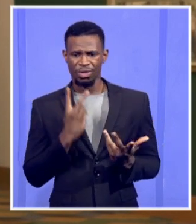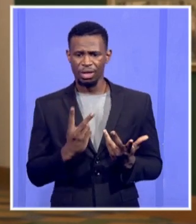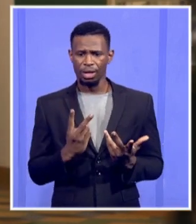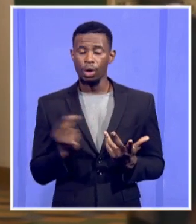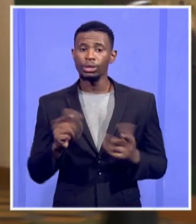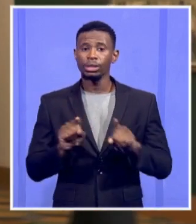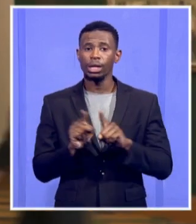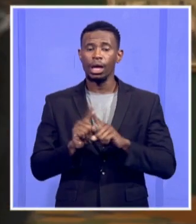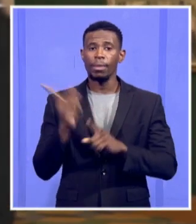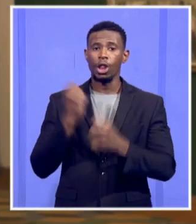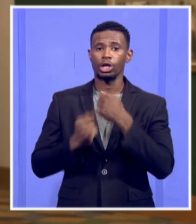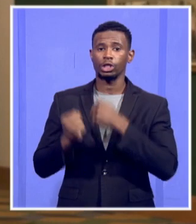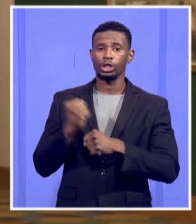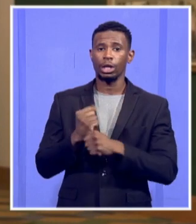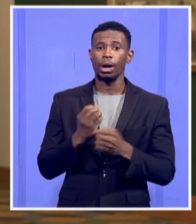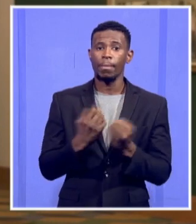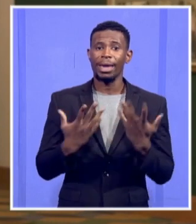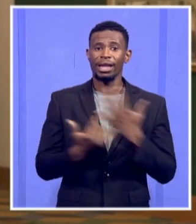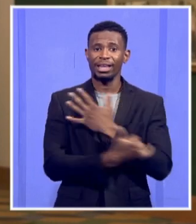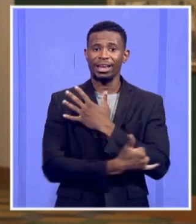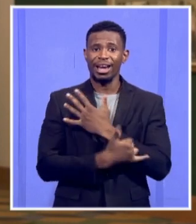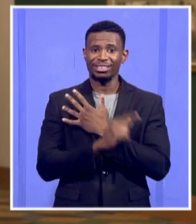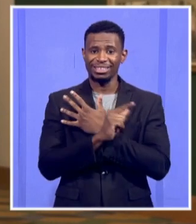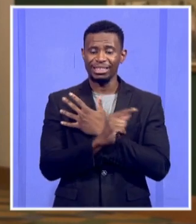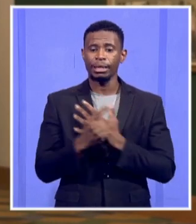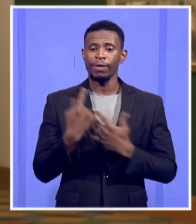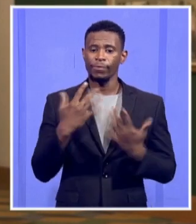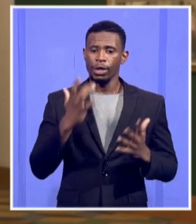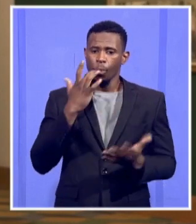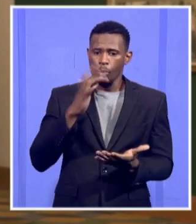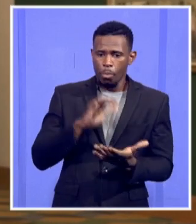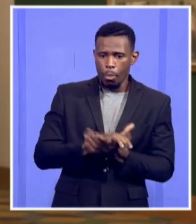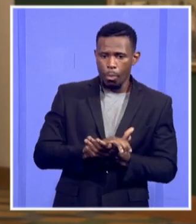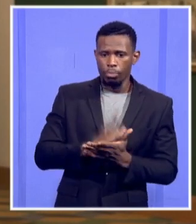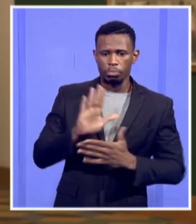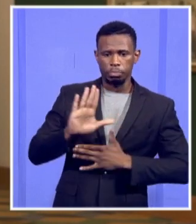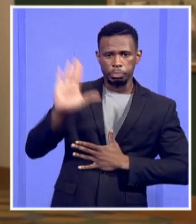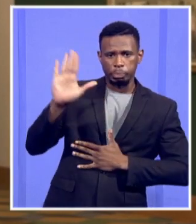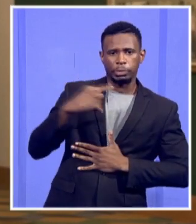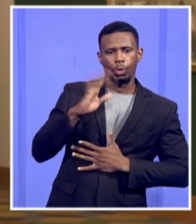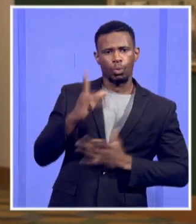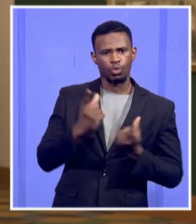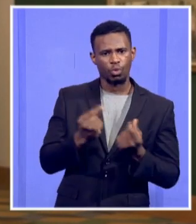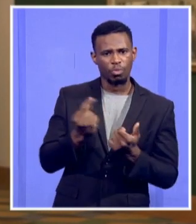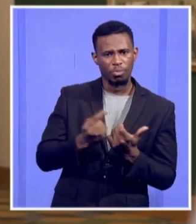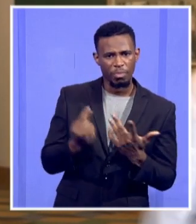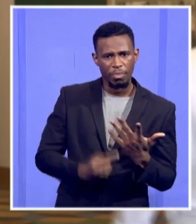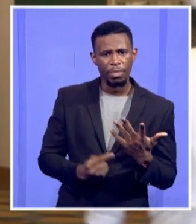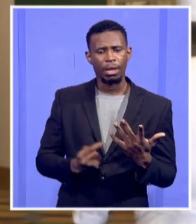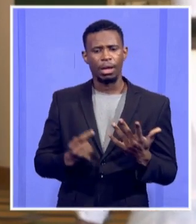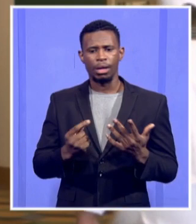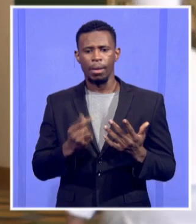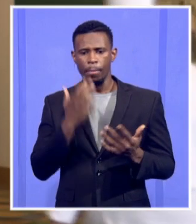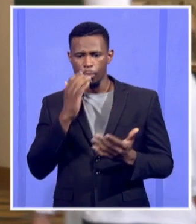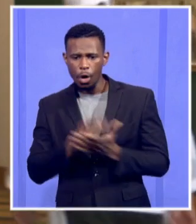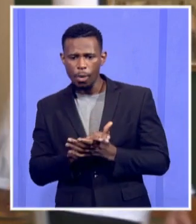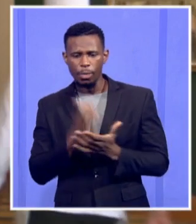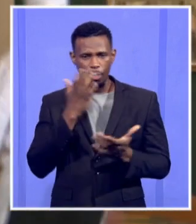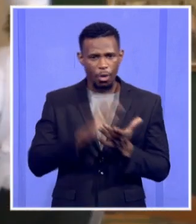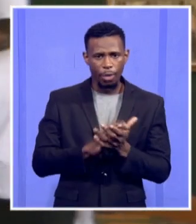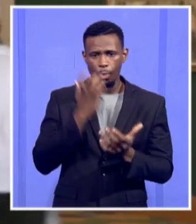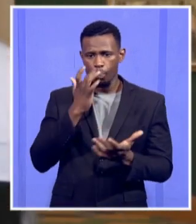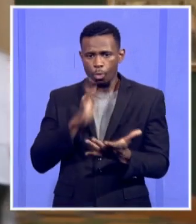some bilateral with other countries, others collectively with regions. We know that some G7